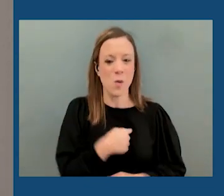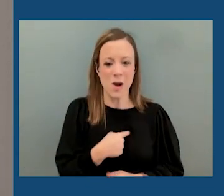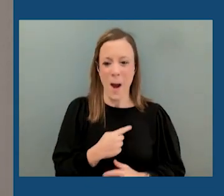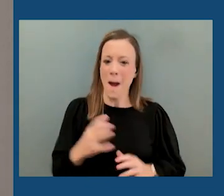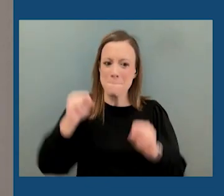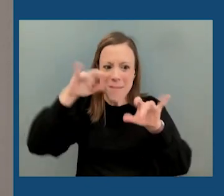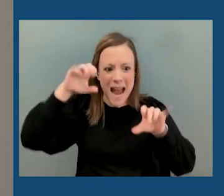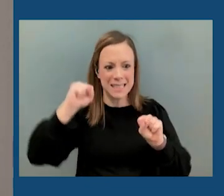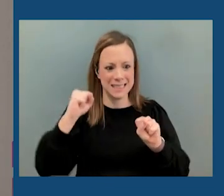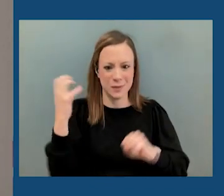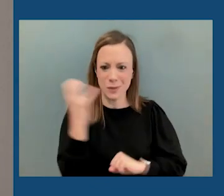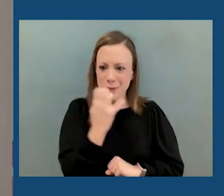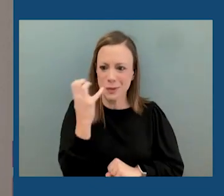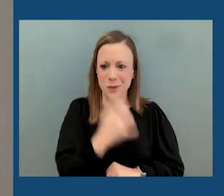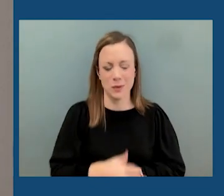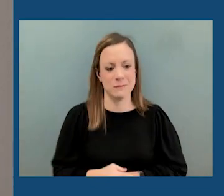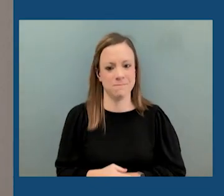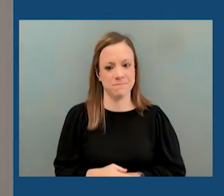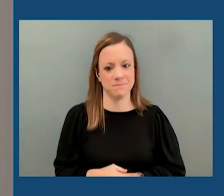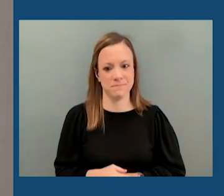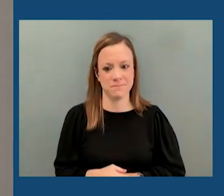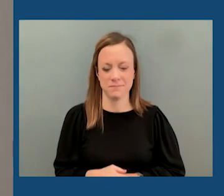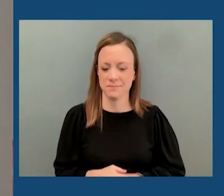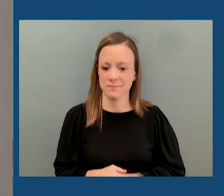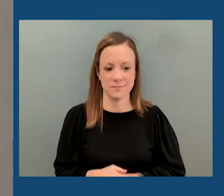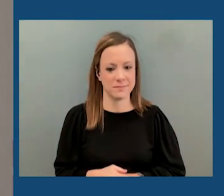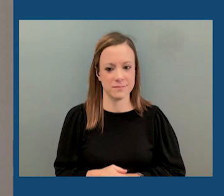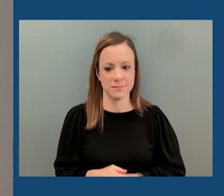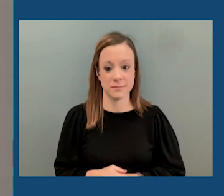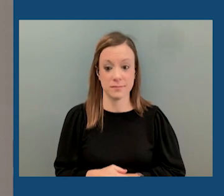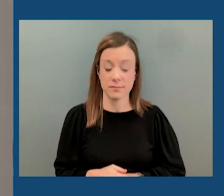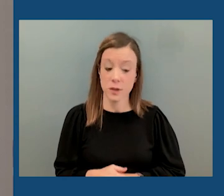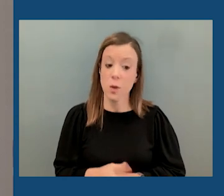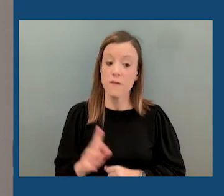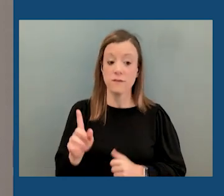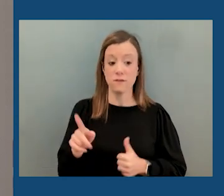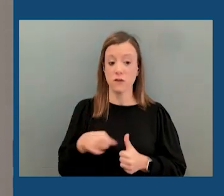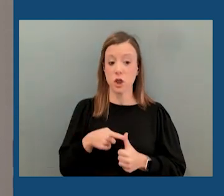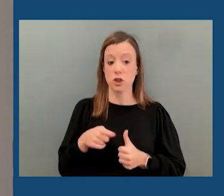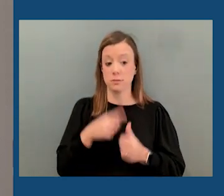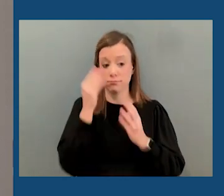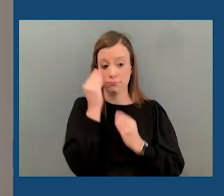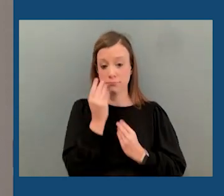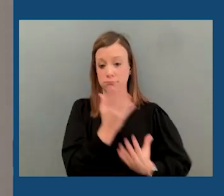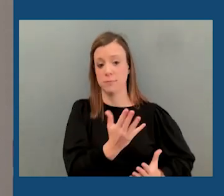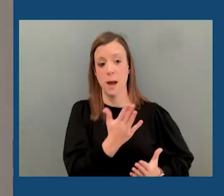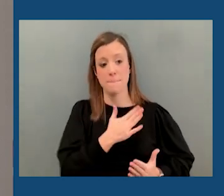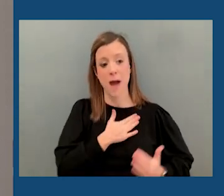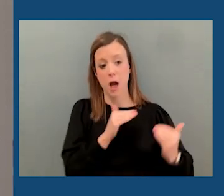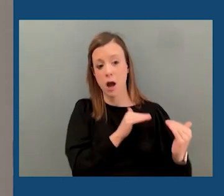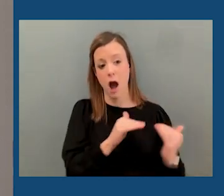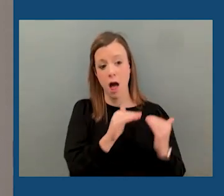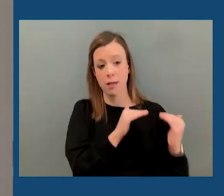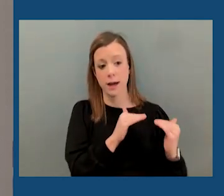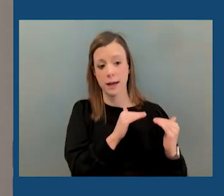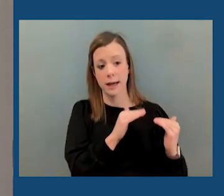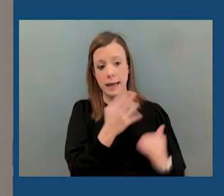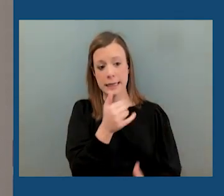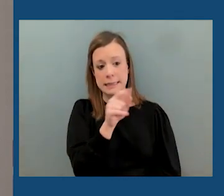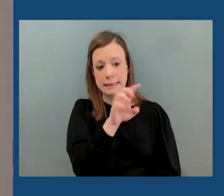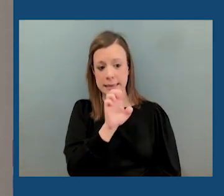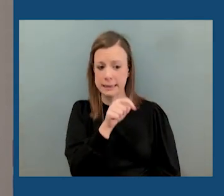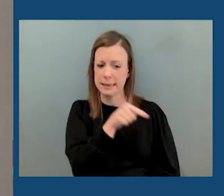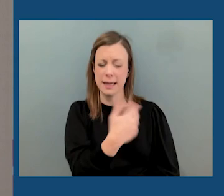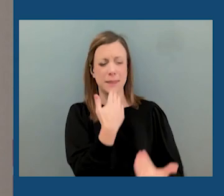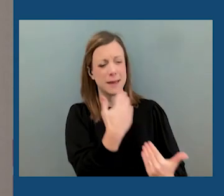me, amazing. Well, first of all, to my colleague, Speaker Hasty, thank you. I